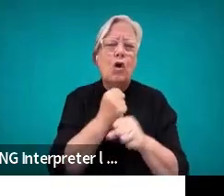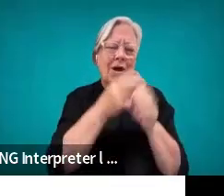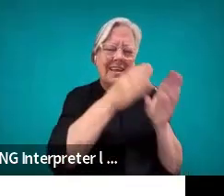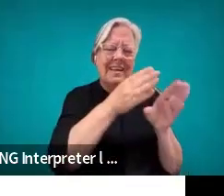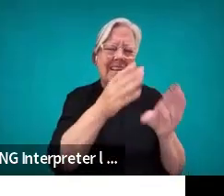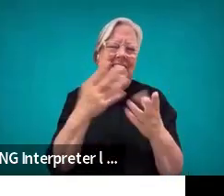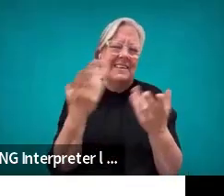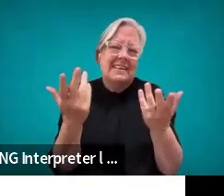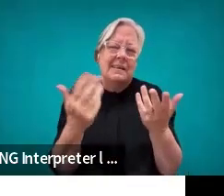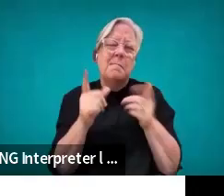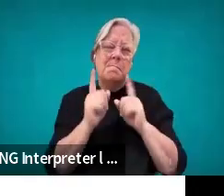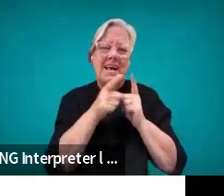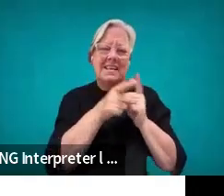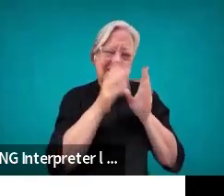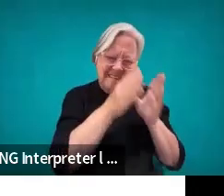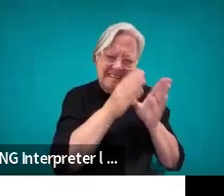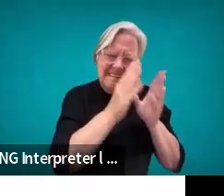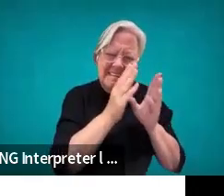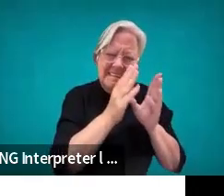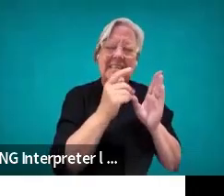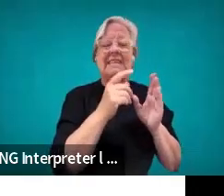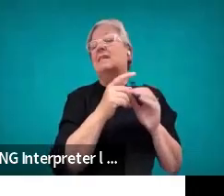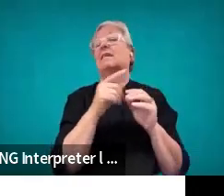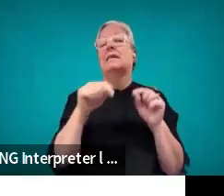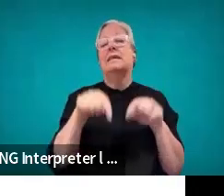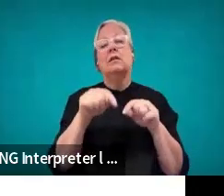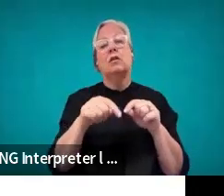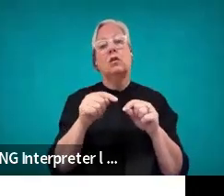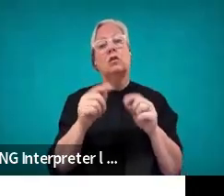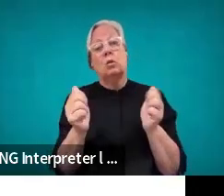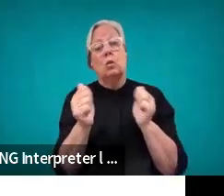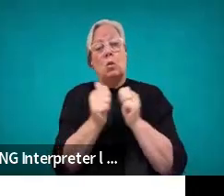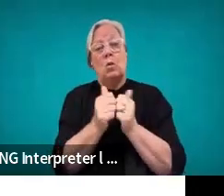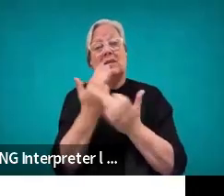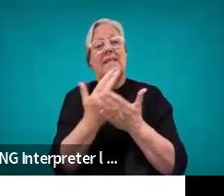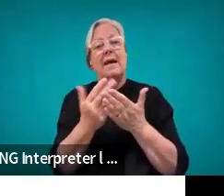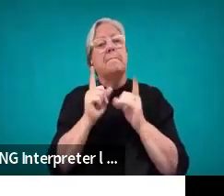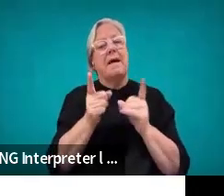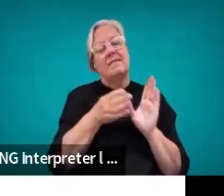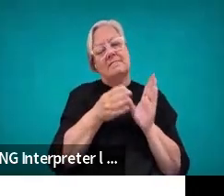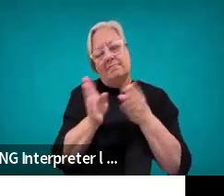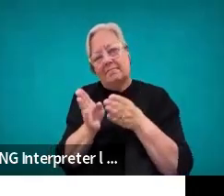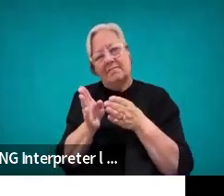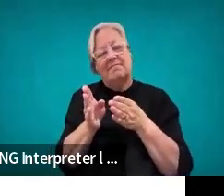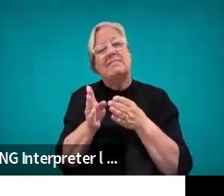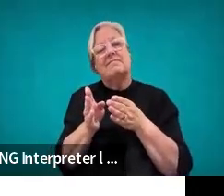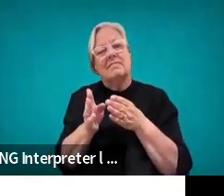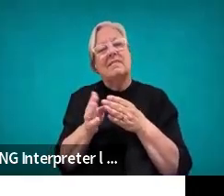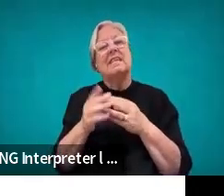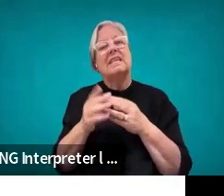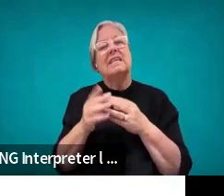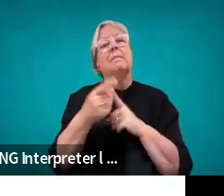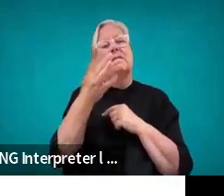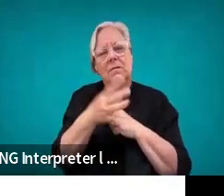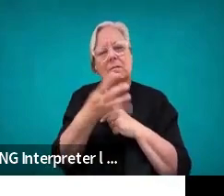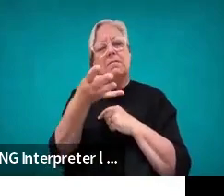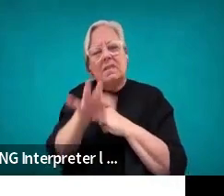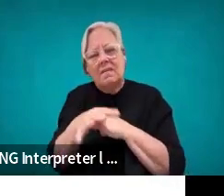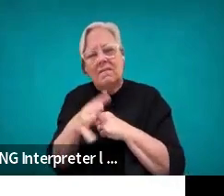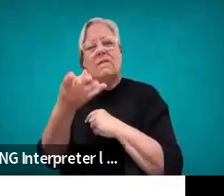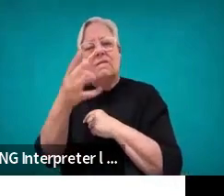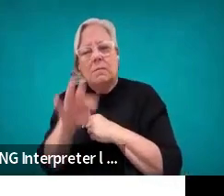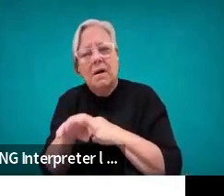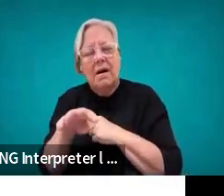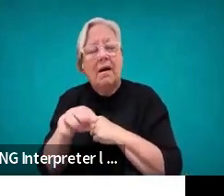day jobs just because we wanted to do this co-design process. So we did this across every 4 months to make sure that people had the time to